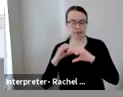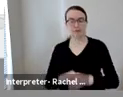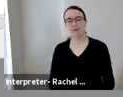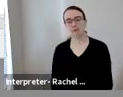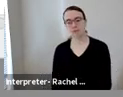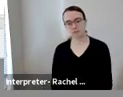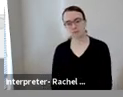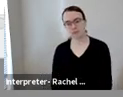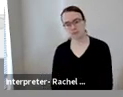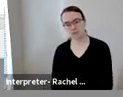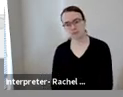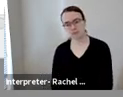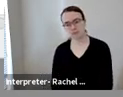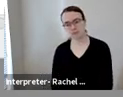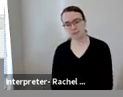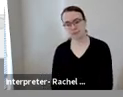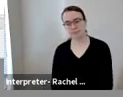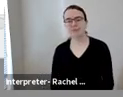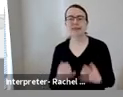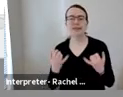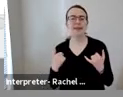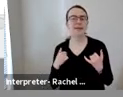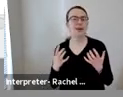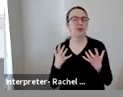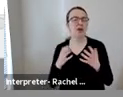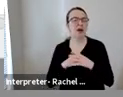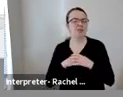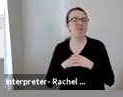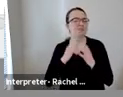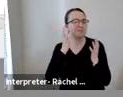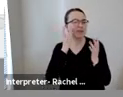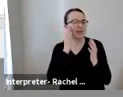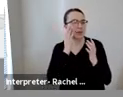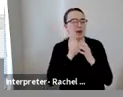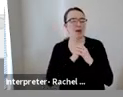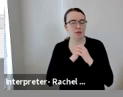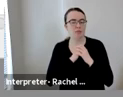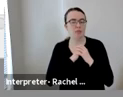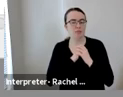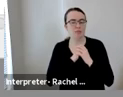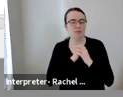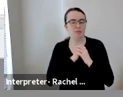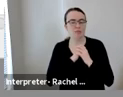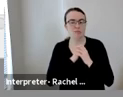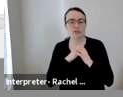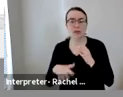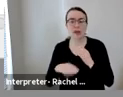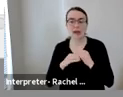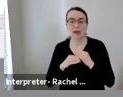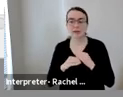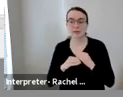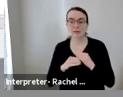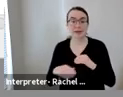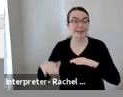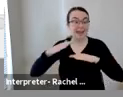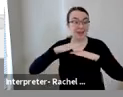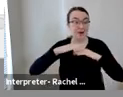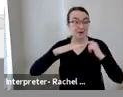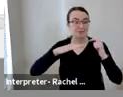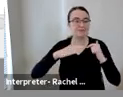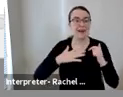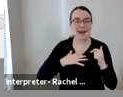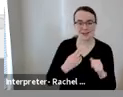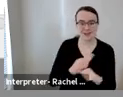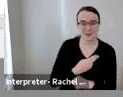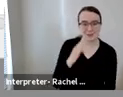and now I'm at the point where I'm like, you know what? Let's start to think about it. So I'll give myself another layer, and I like to use blue a lot